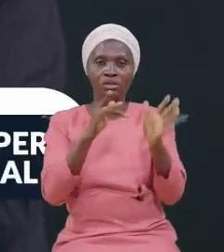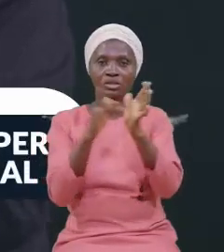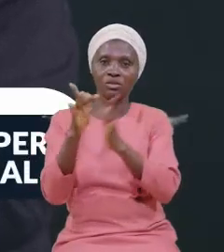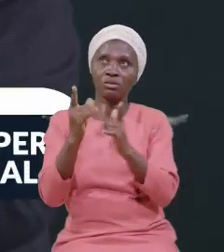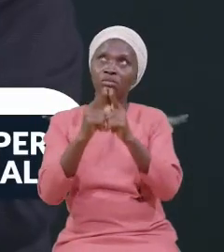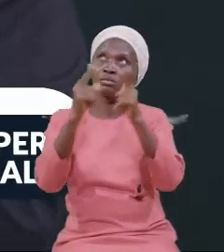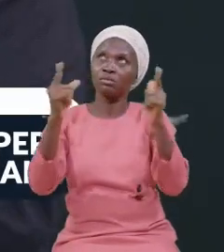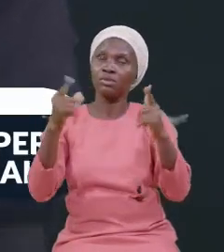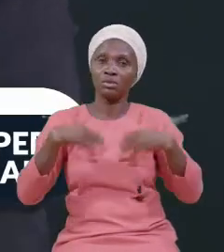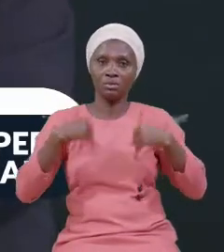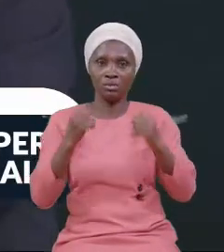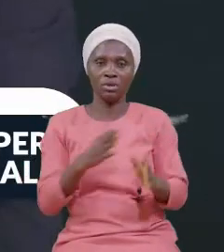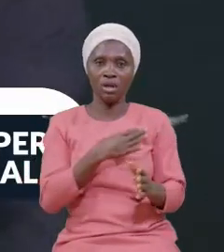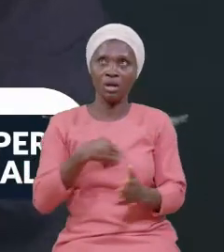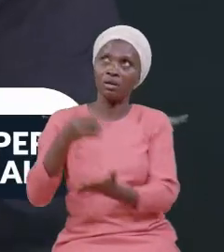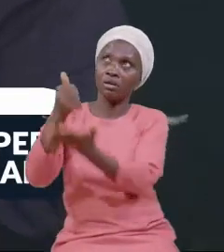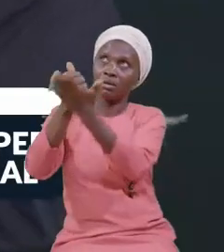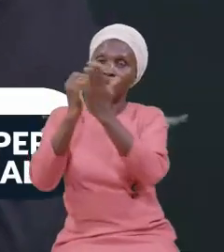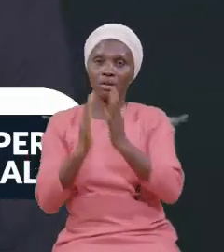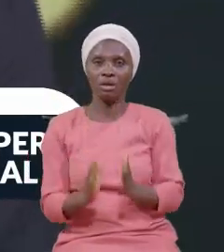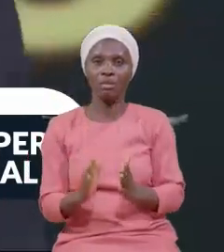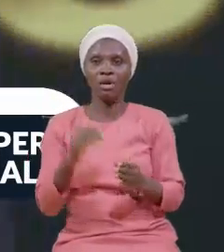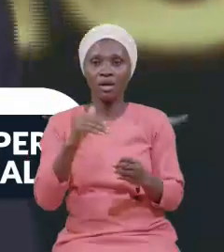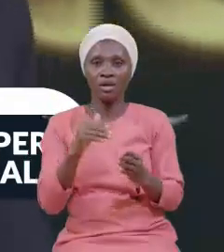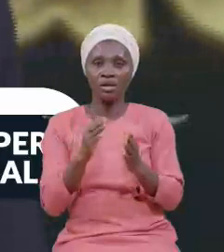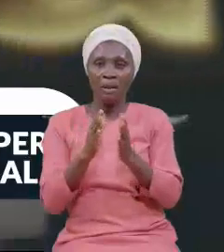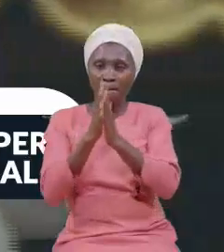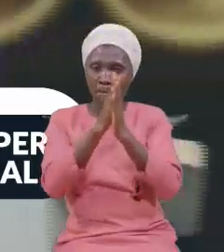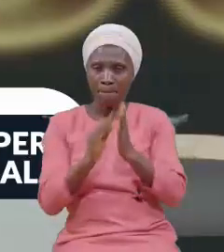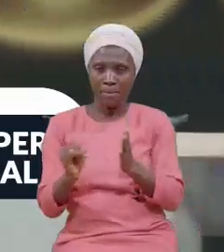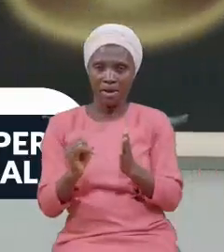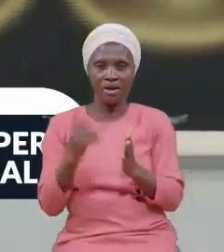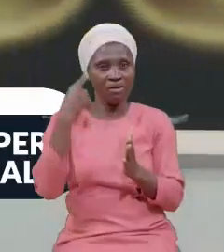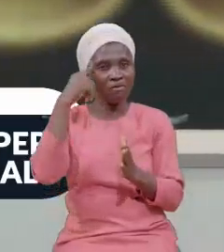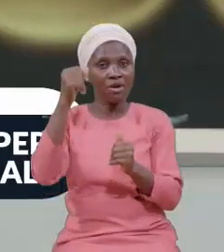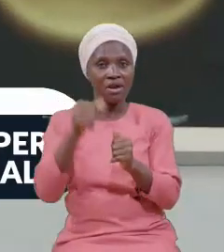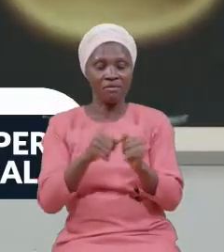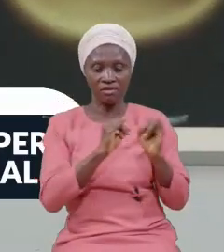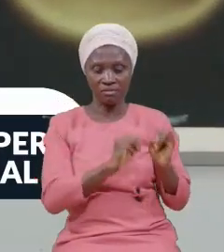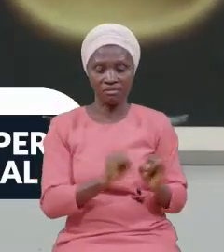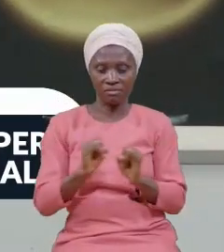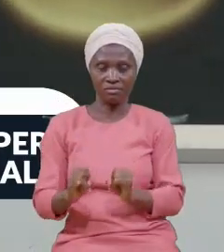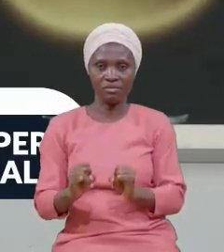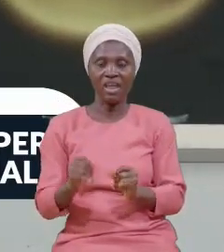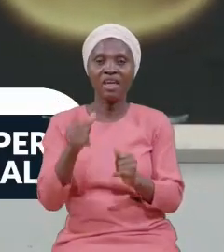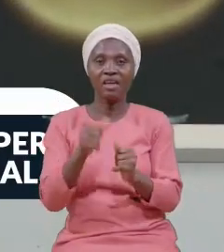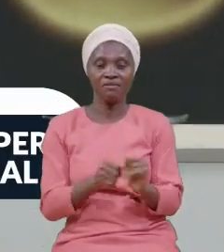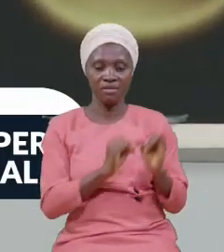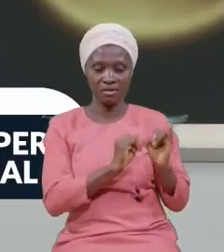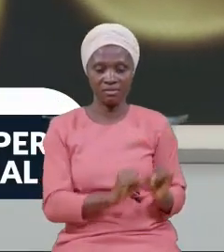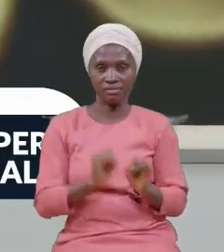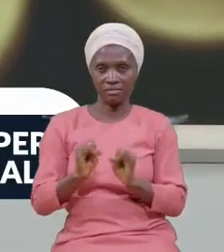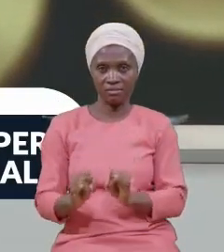and helper, interceding for every individual, every individual, everyone